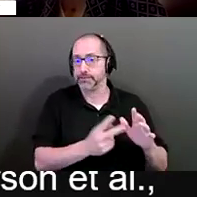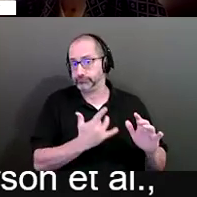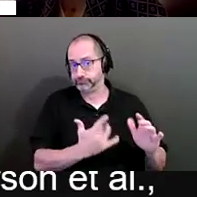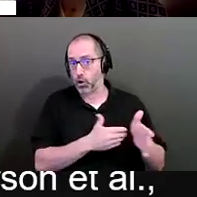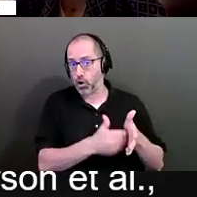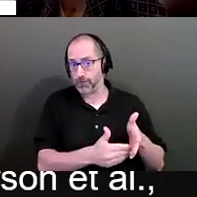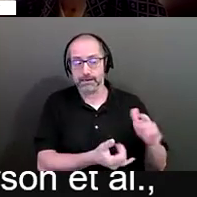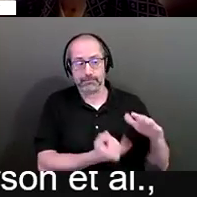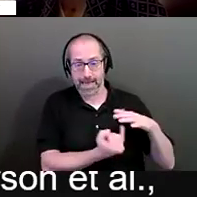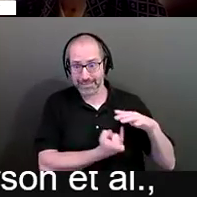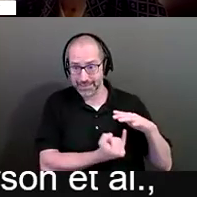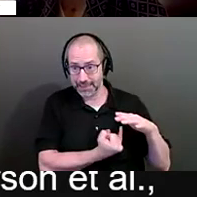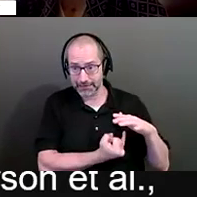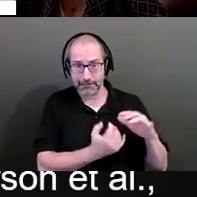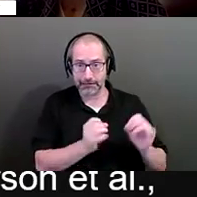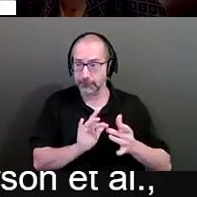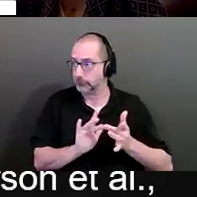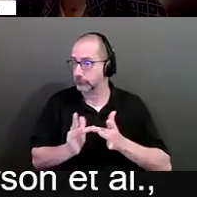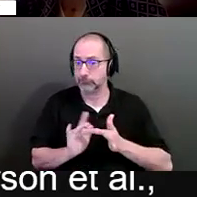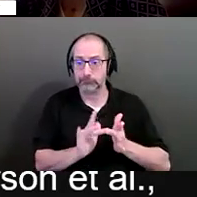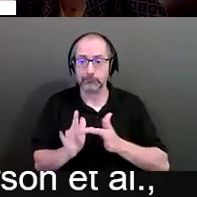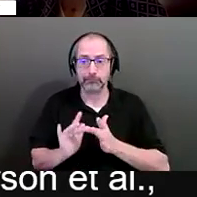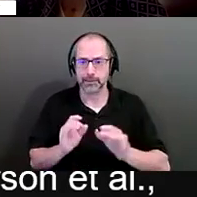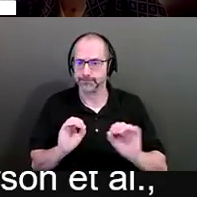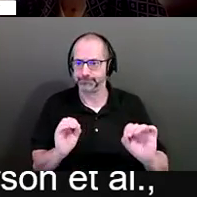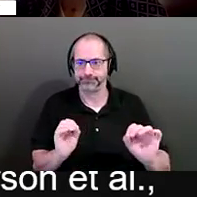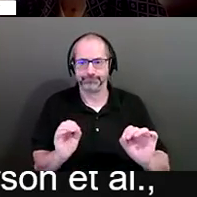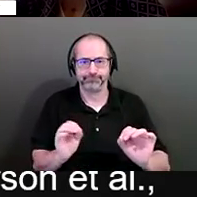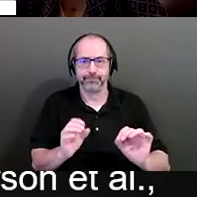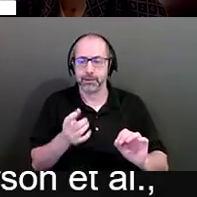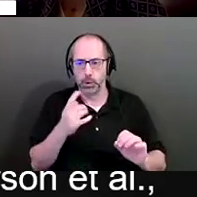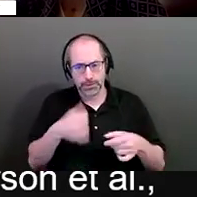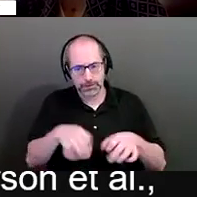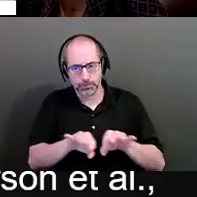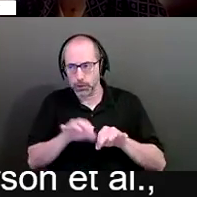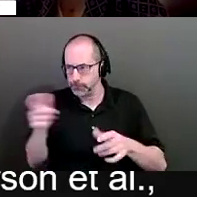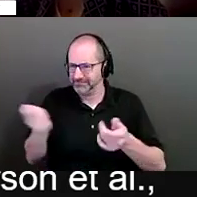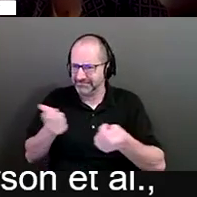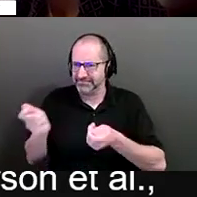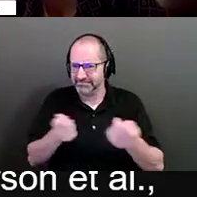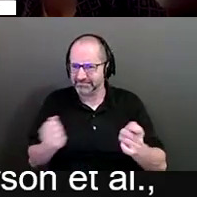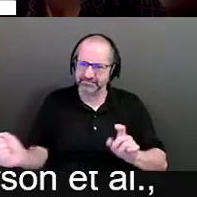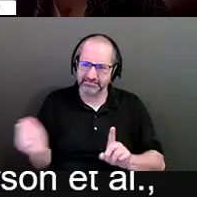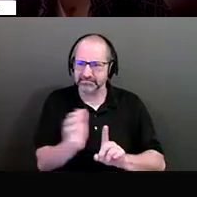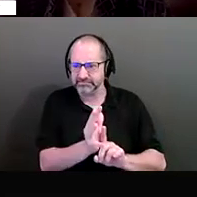have impoverished networks. So trying to enhance those is very important. Next.